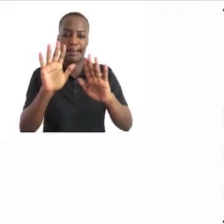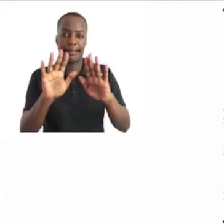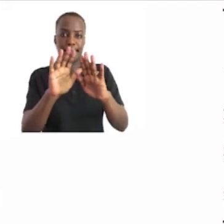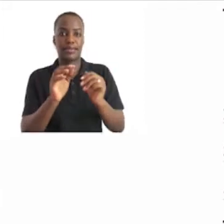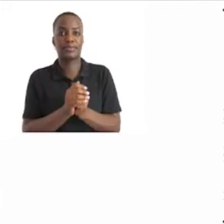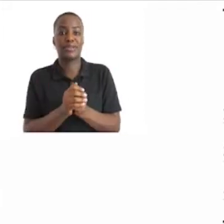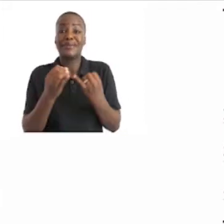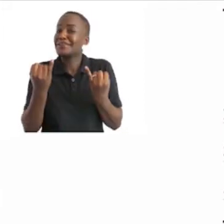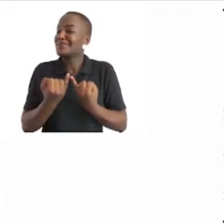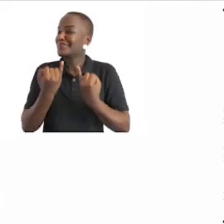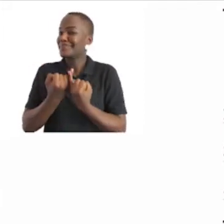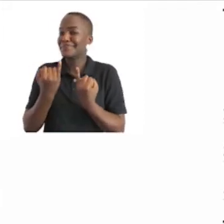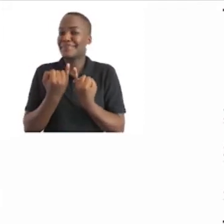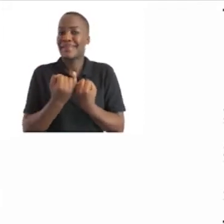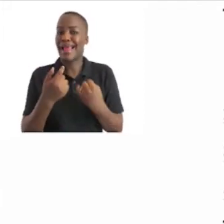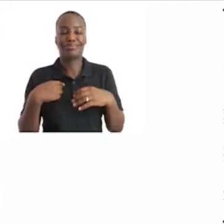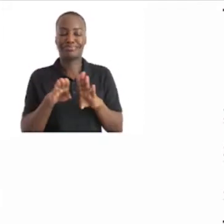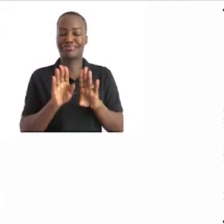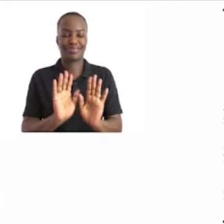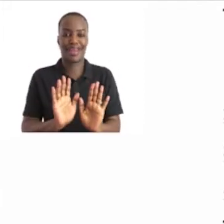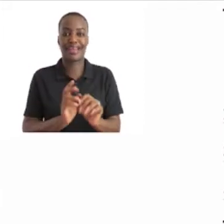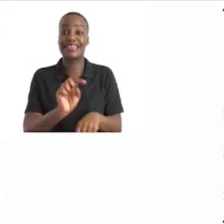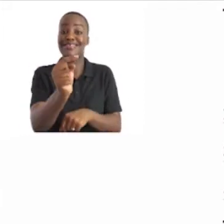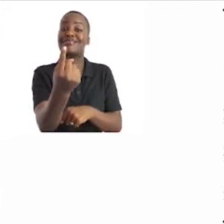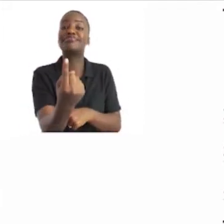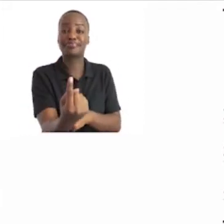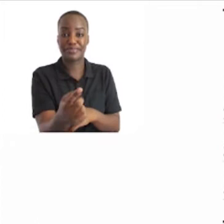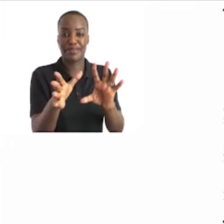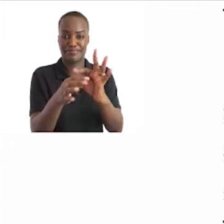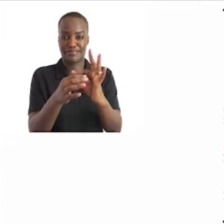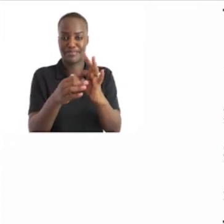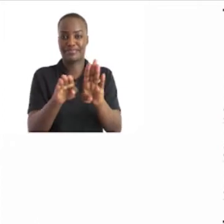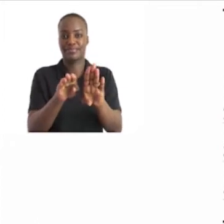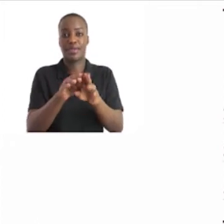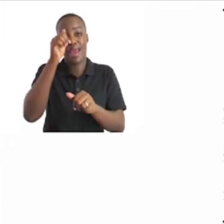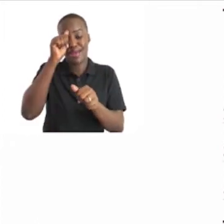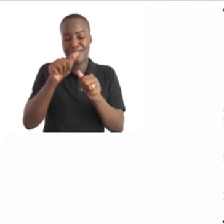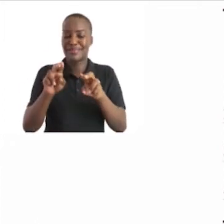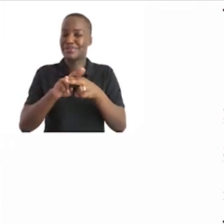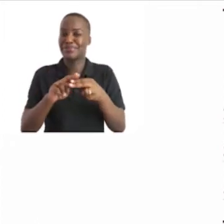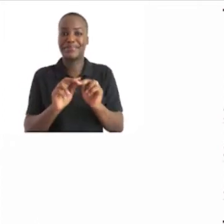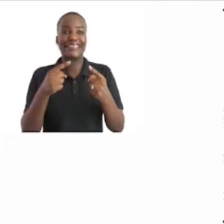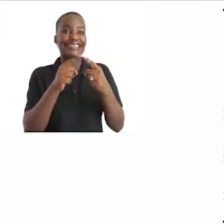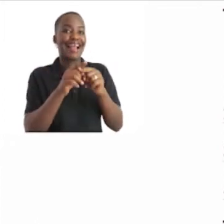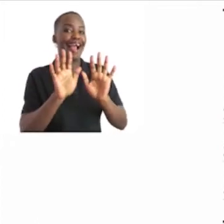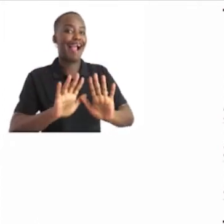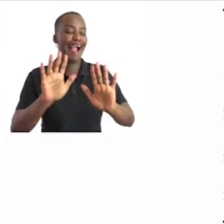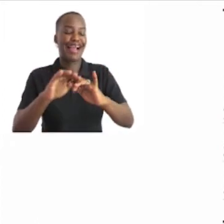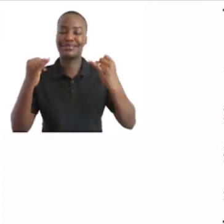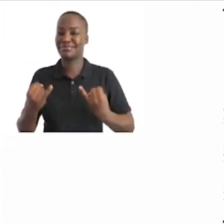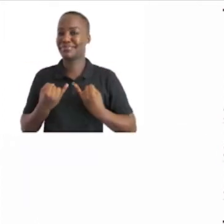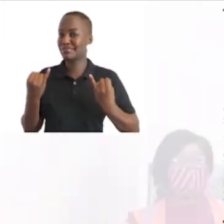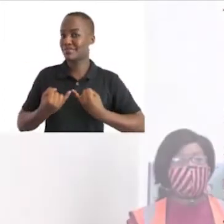exercise, so I'm not even going to do this with you. You are going to do this one at home. And remember to use color and have lots